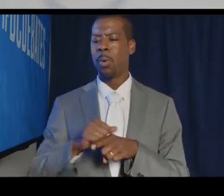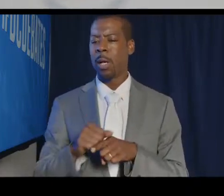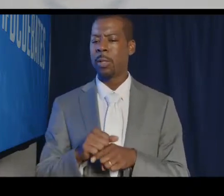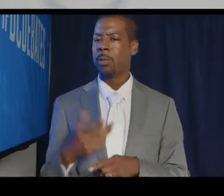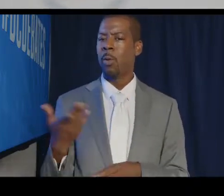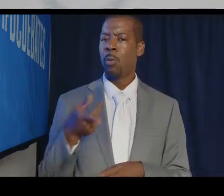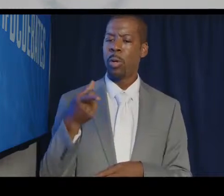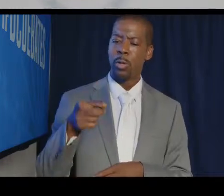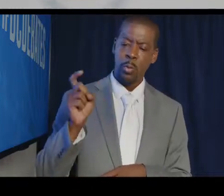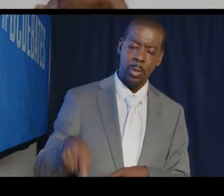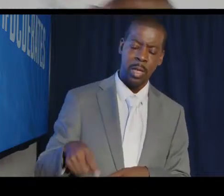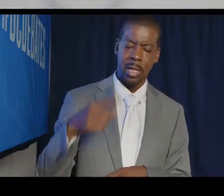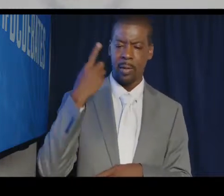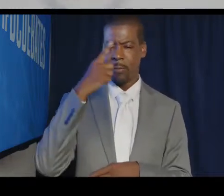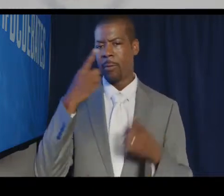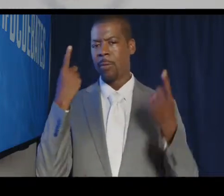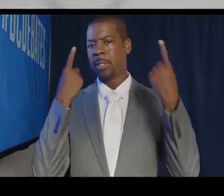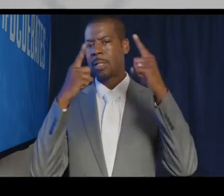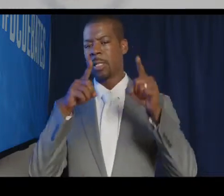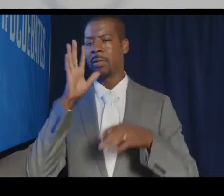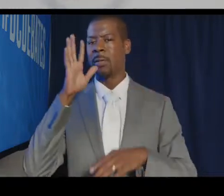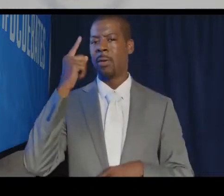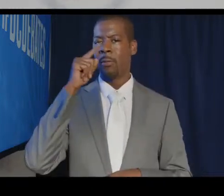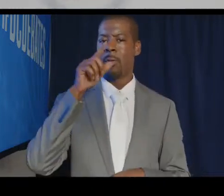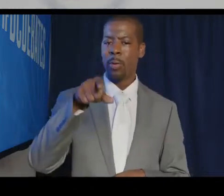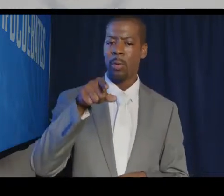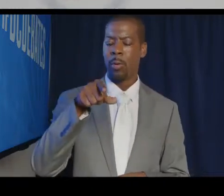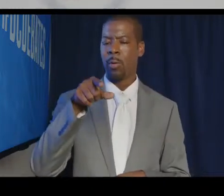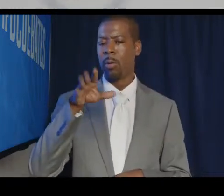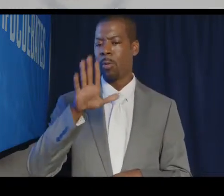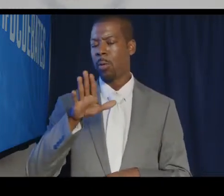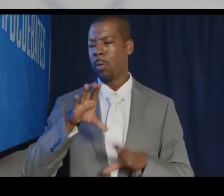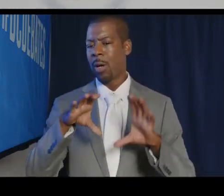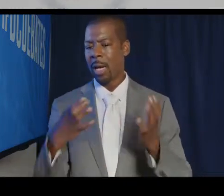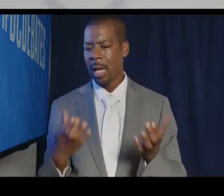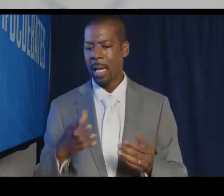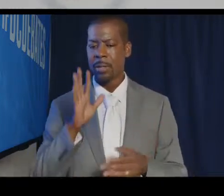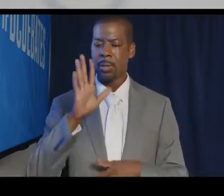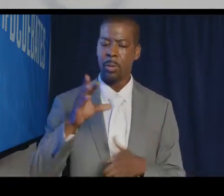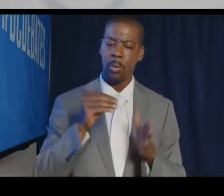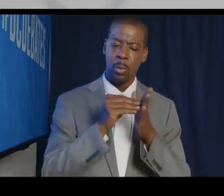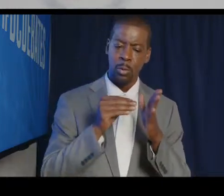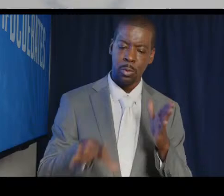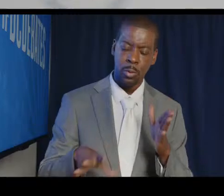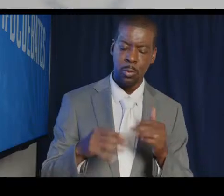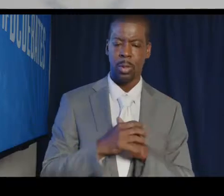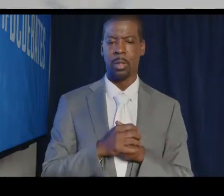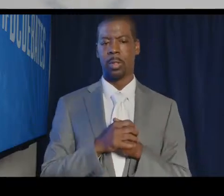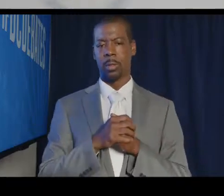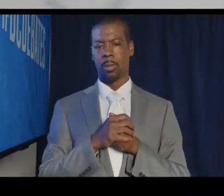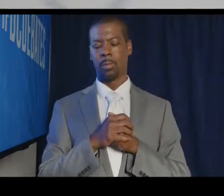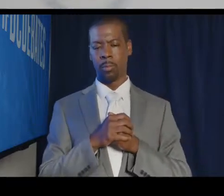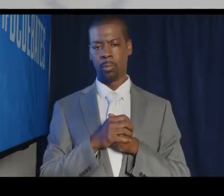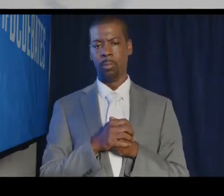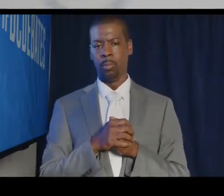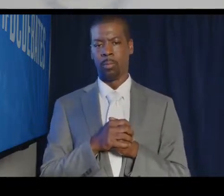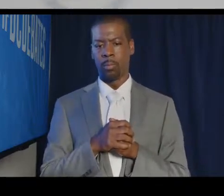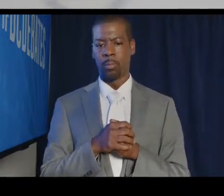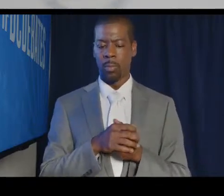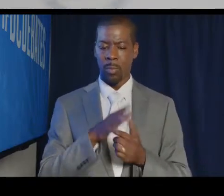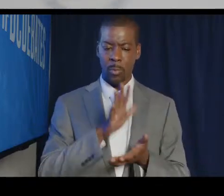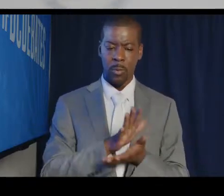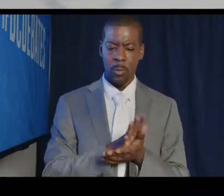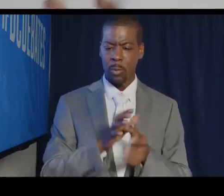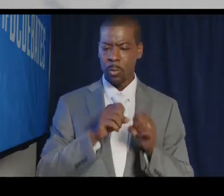need to happen for your classroom, for your students this year? Or for all students if you're looking at them across the board in school systems or in a